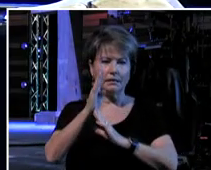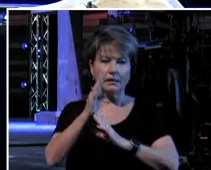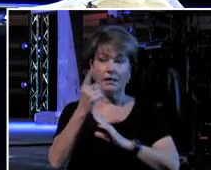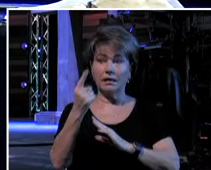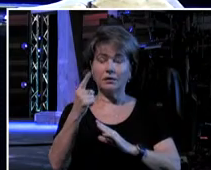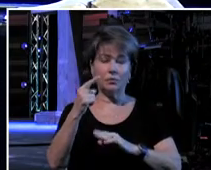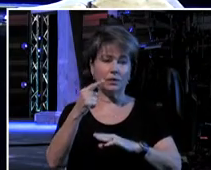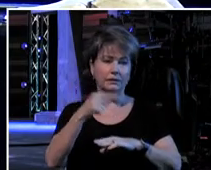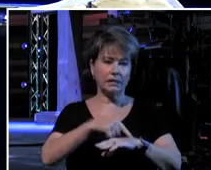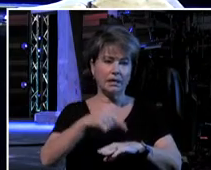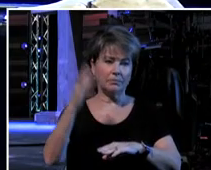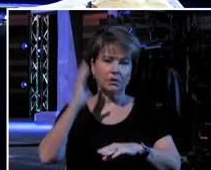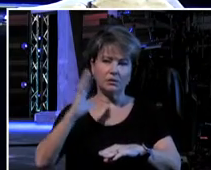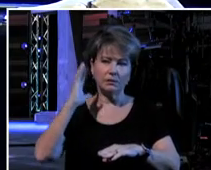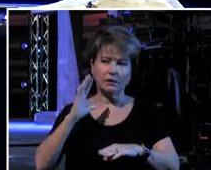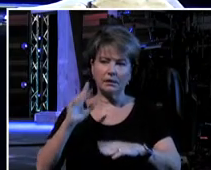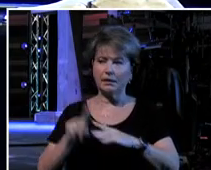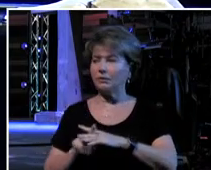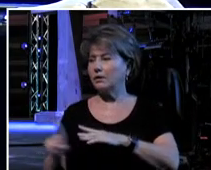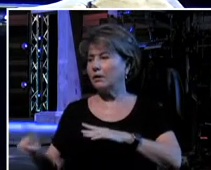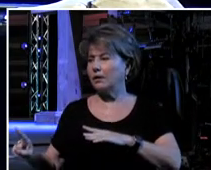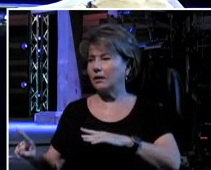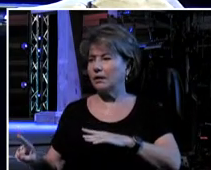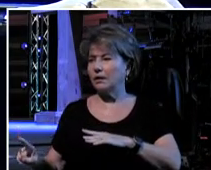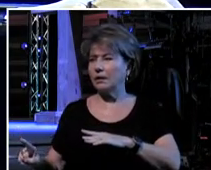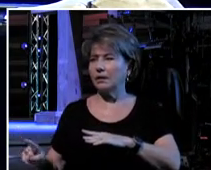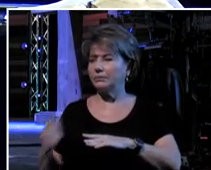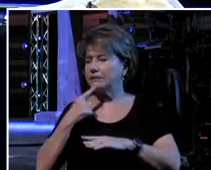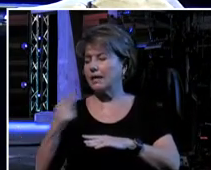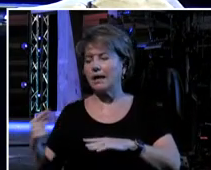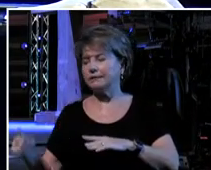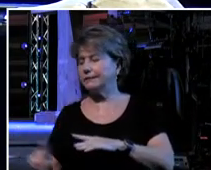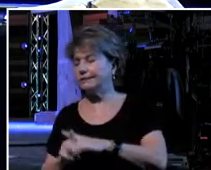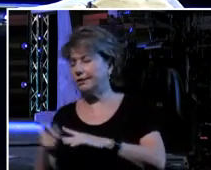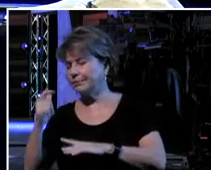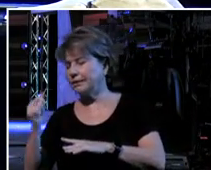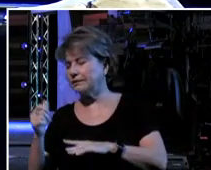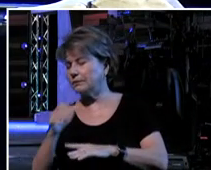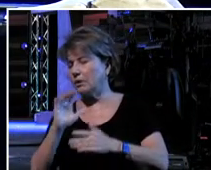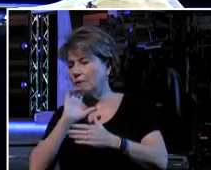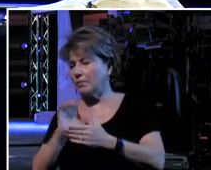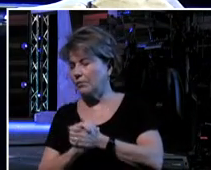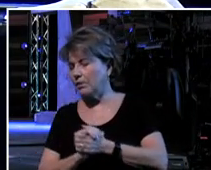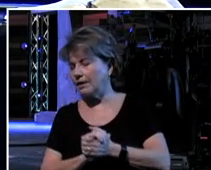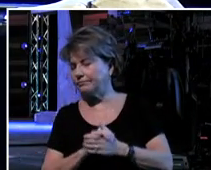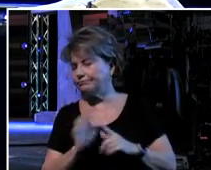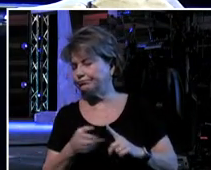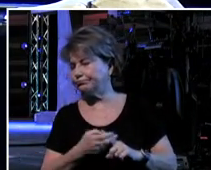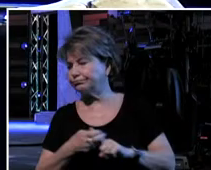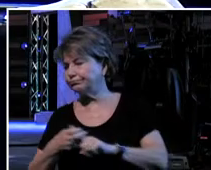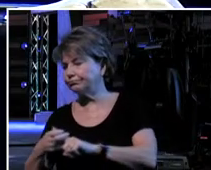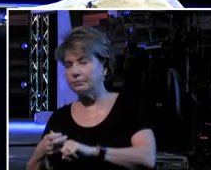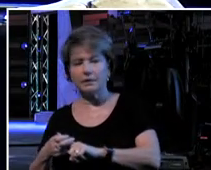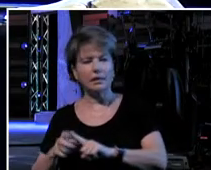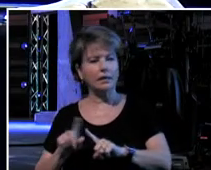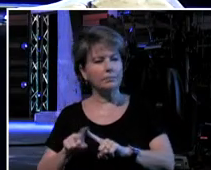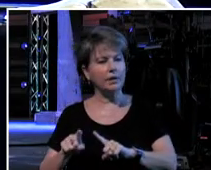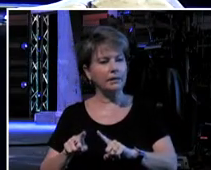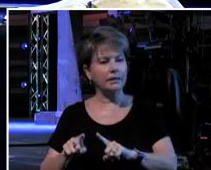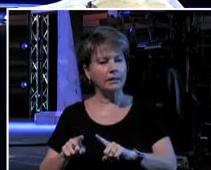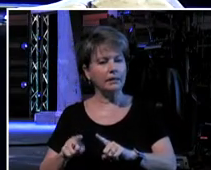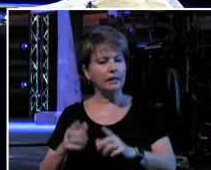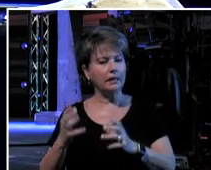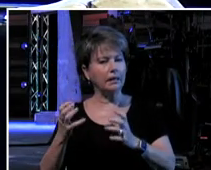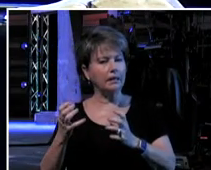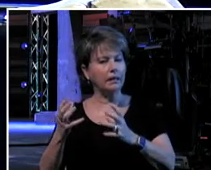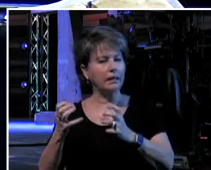and I held him at a distance. I just came because my wife came here. And he hung around and started asking deeper questions.